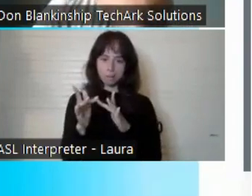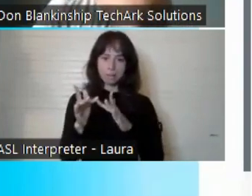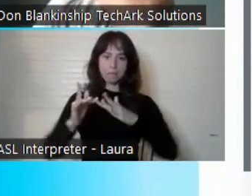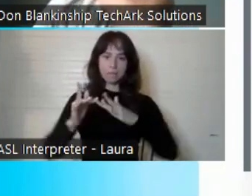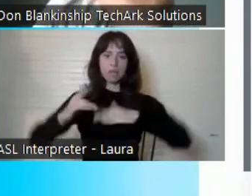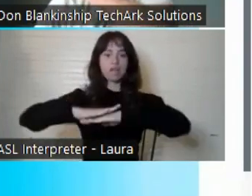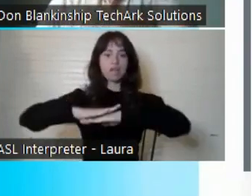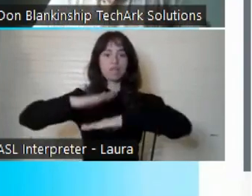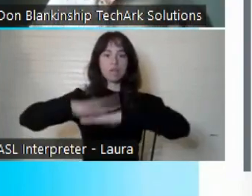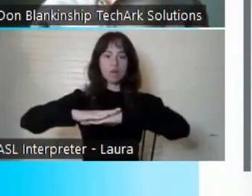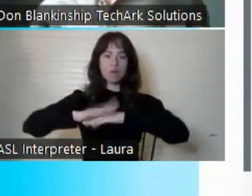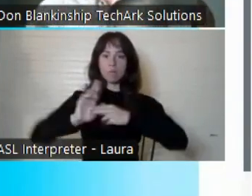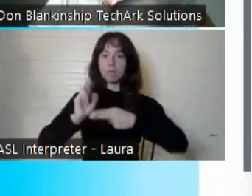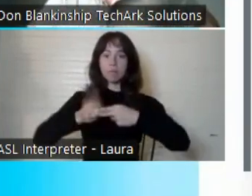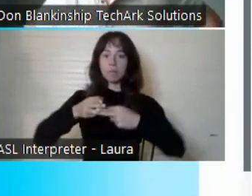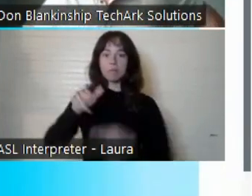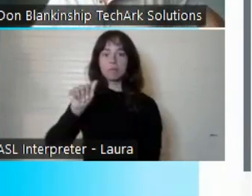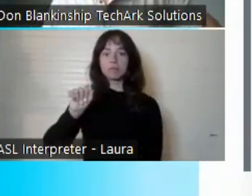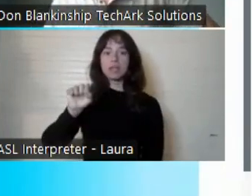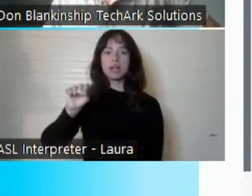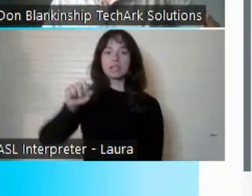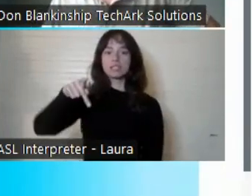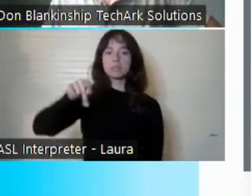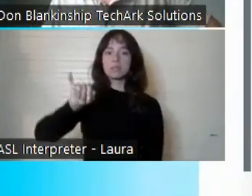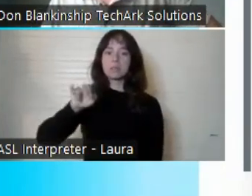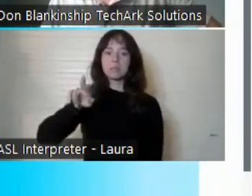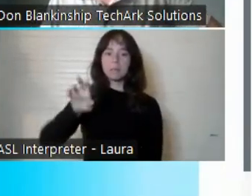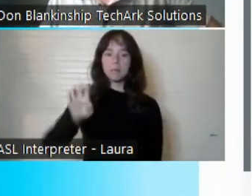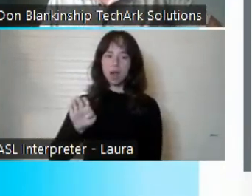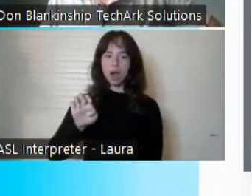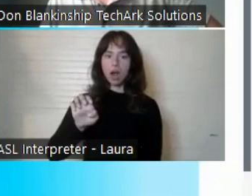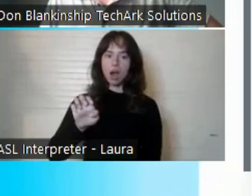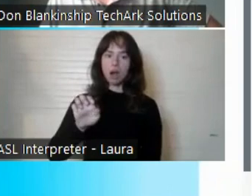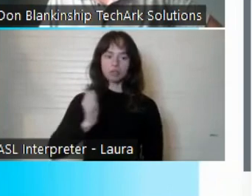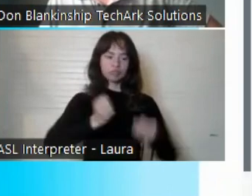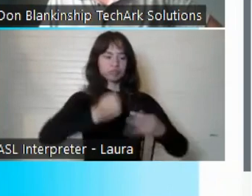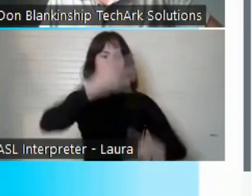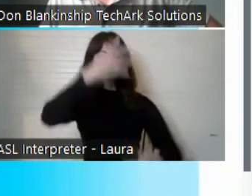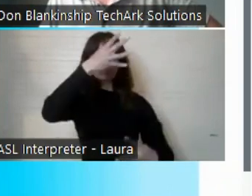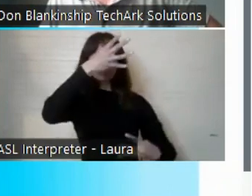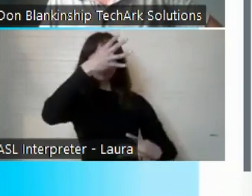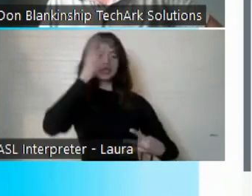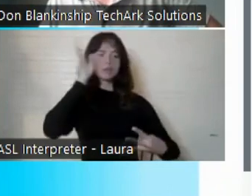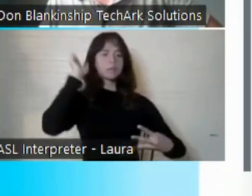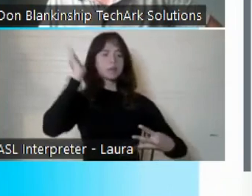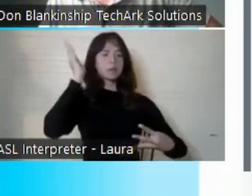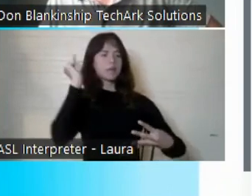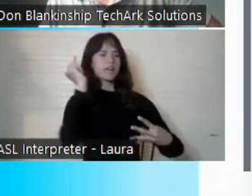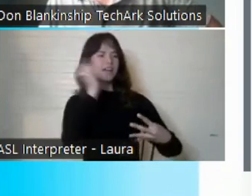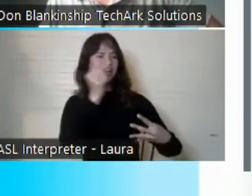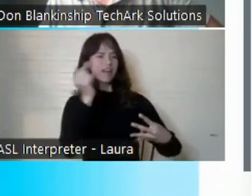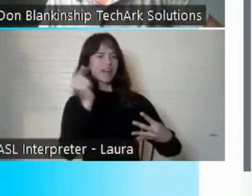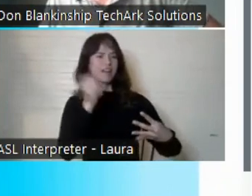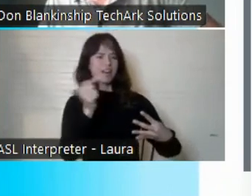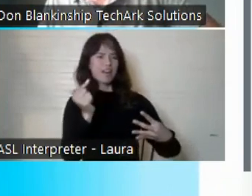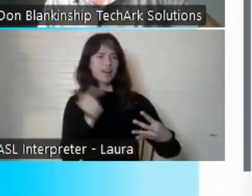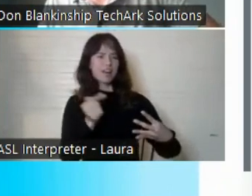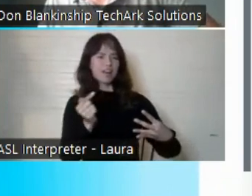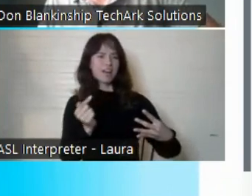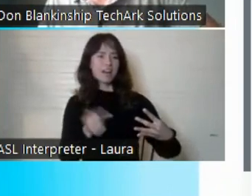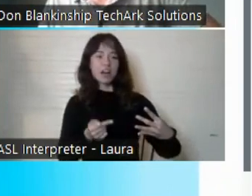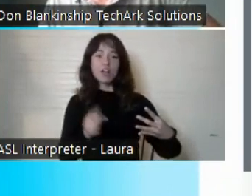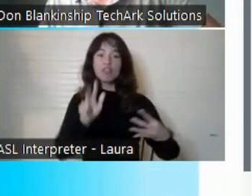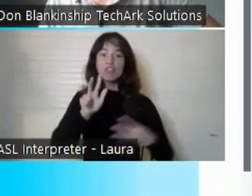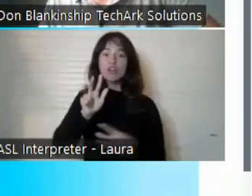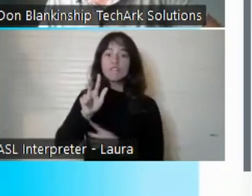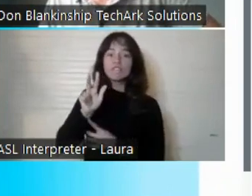is a library of all the people we've spoken to with just the best moments from the 30-minute, 35-minute conversation, the